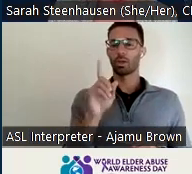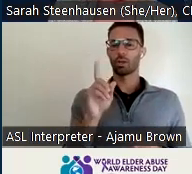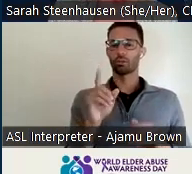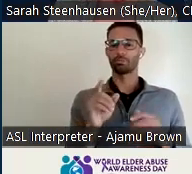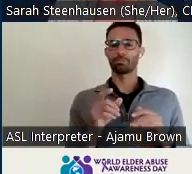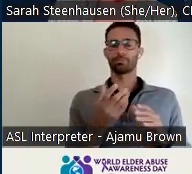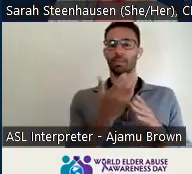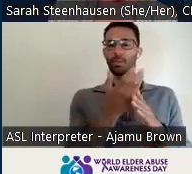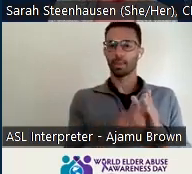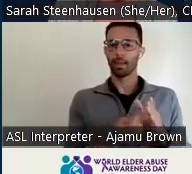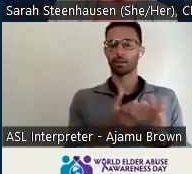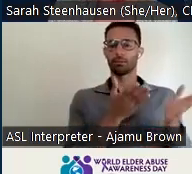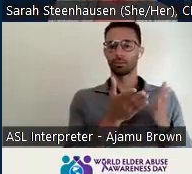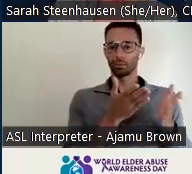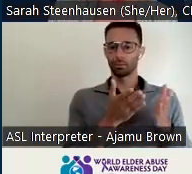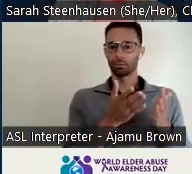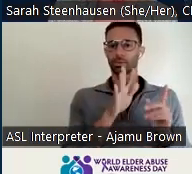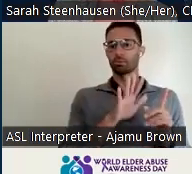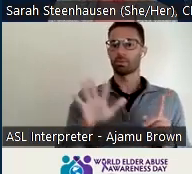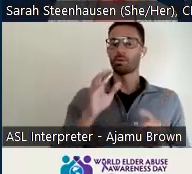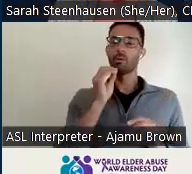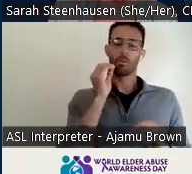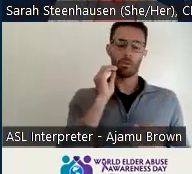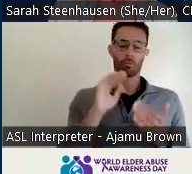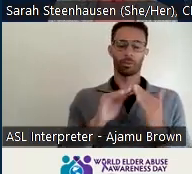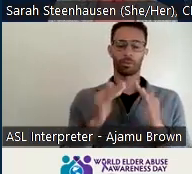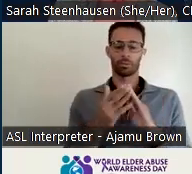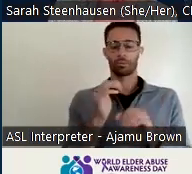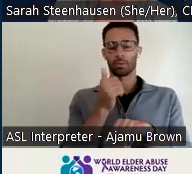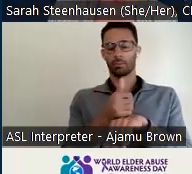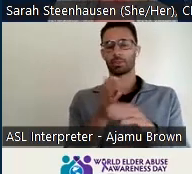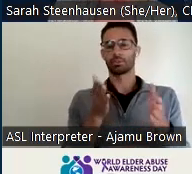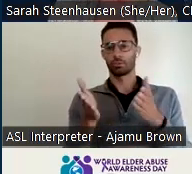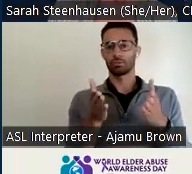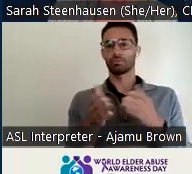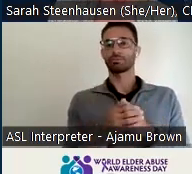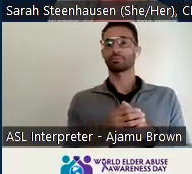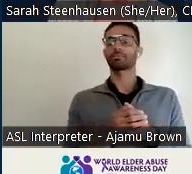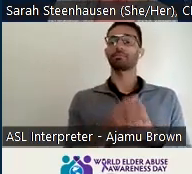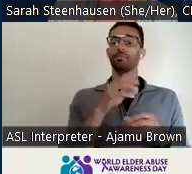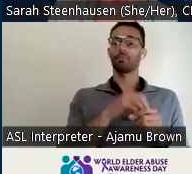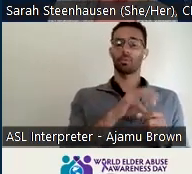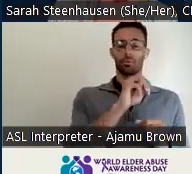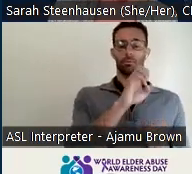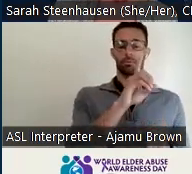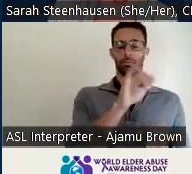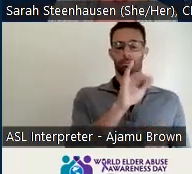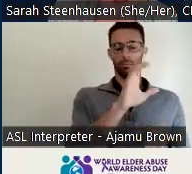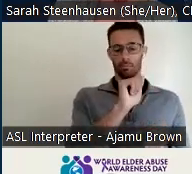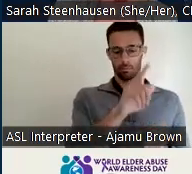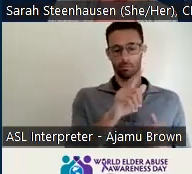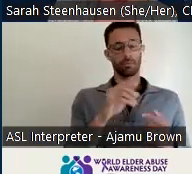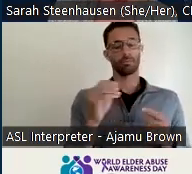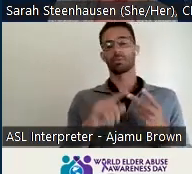is across our home and community-based services infrastructure. So that includes both Medi-Cal and